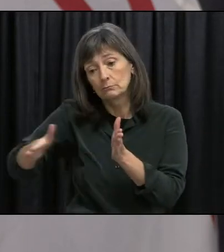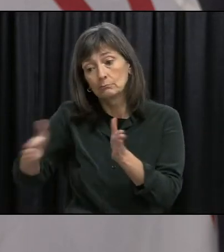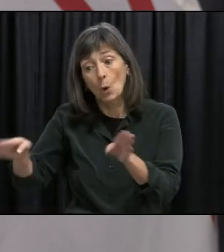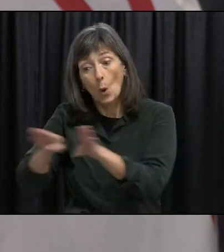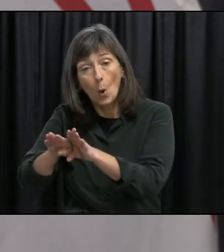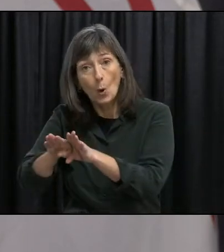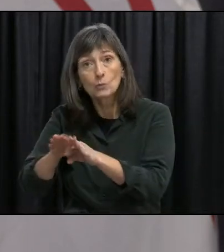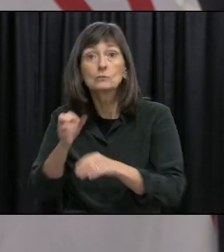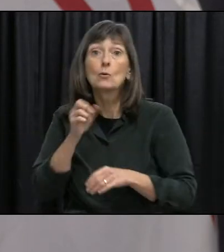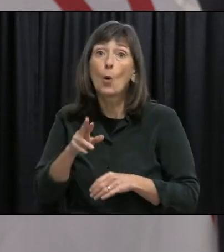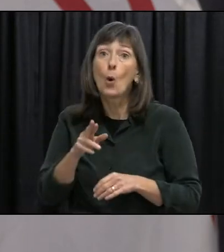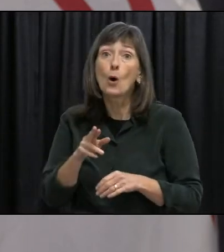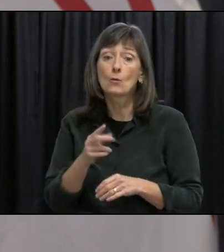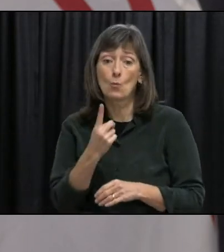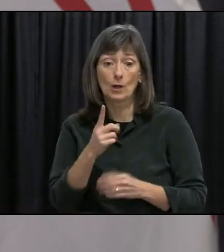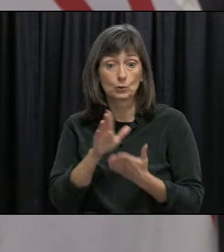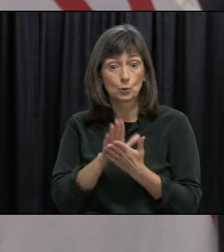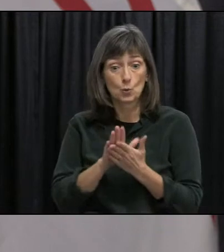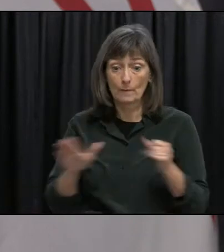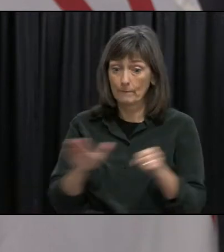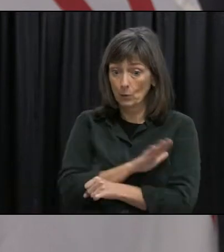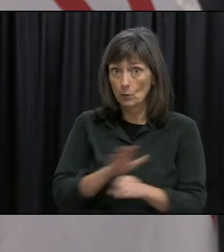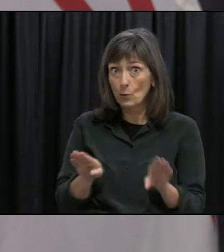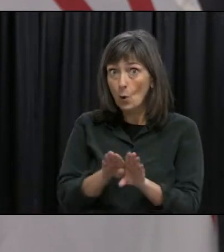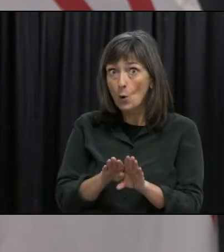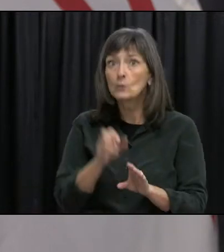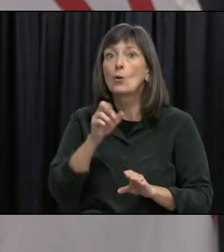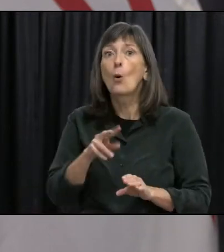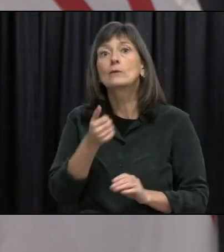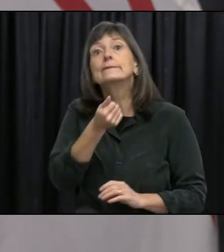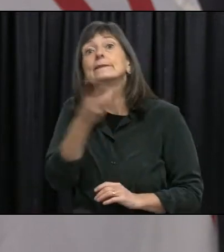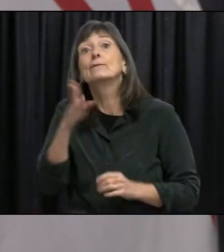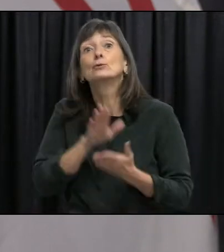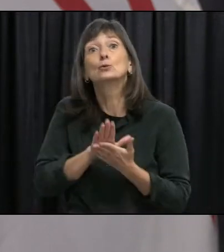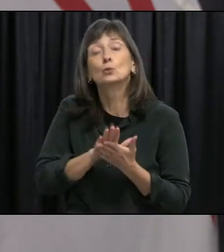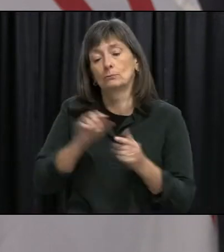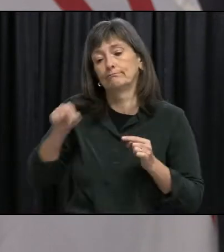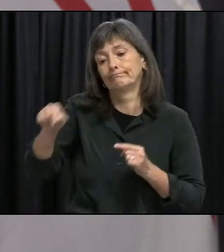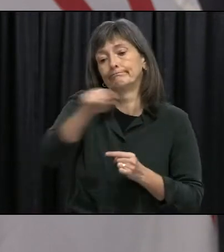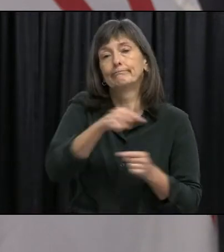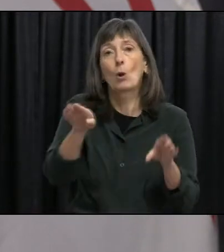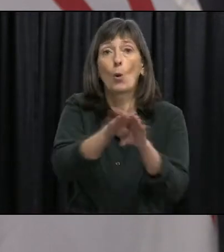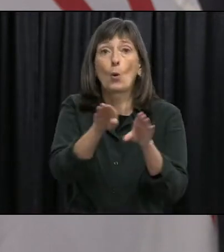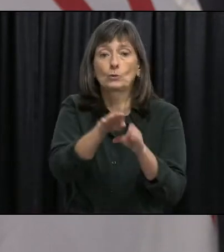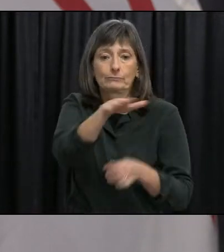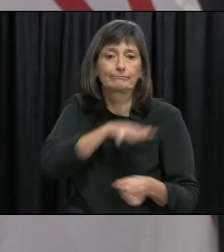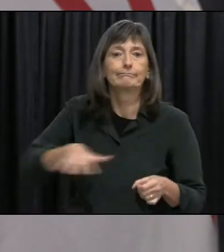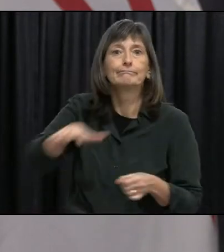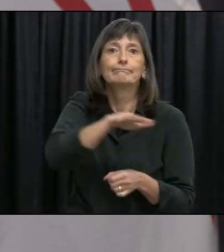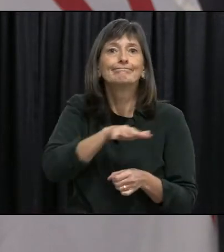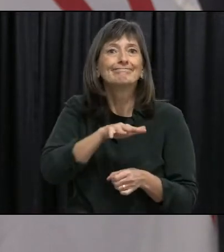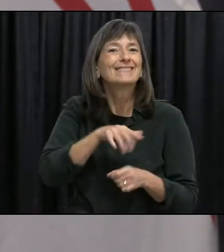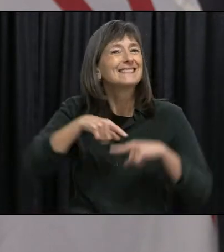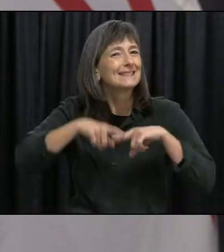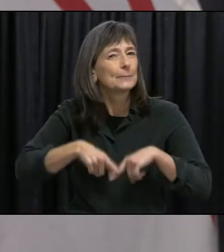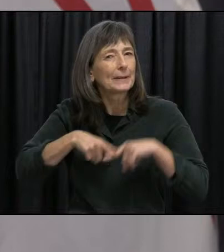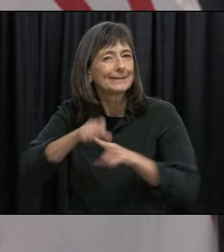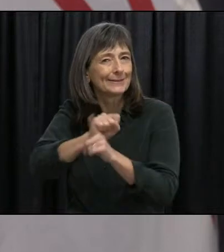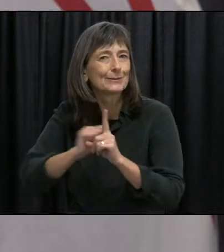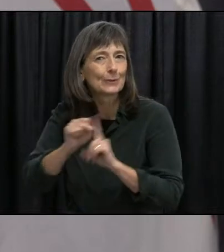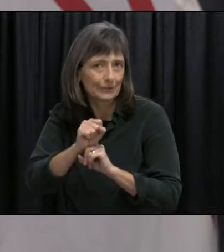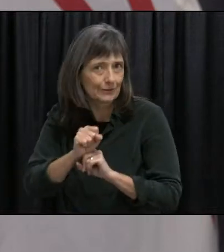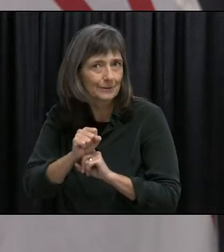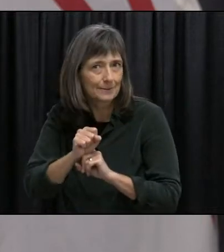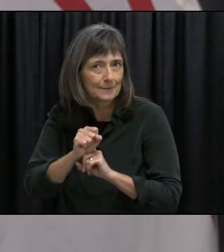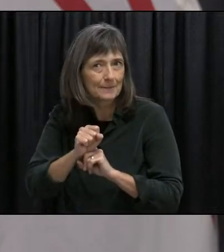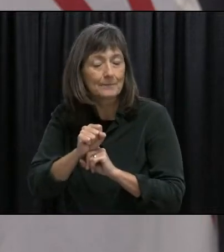of a school or multiple schools in a region. Whatever decision we ultimately make, it is based